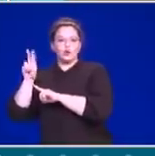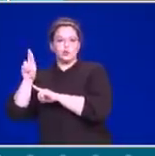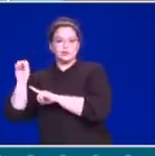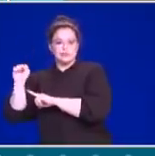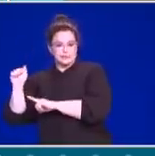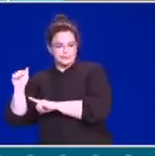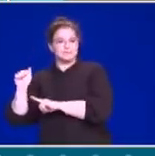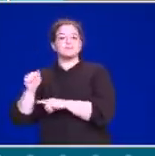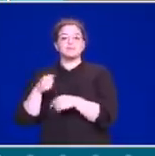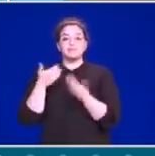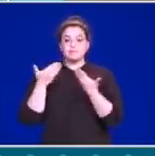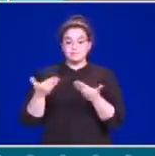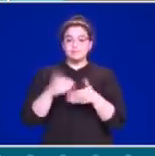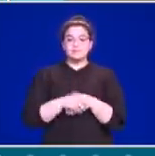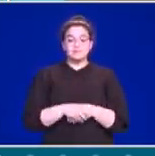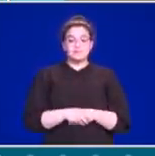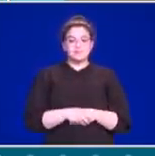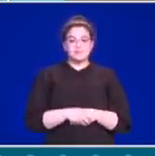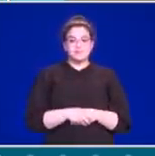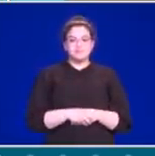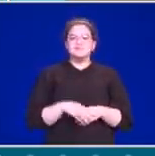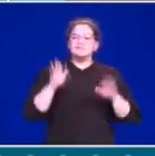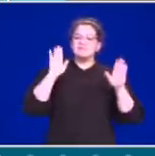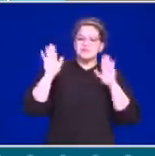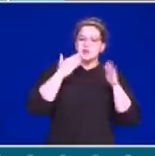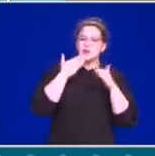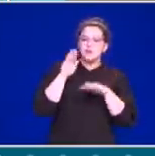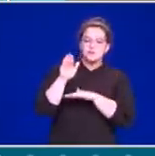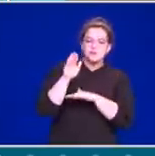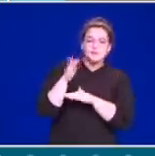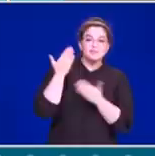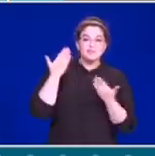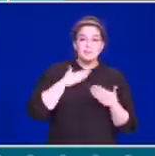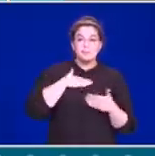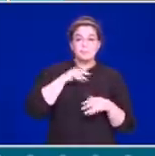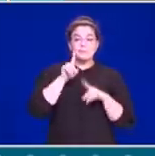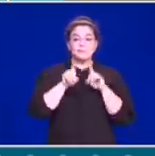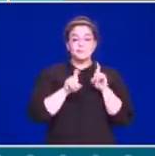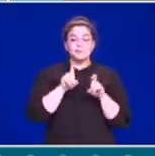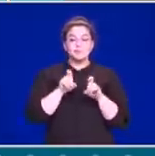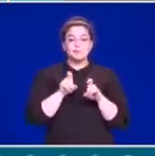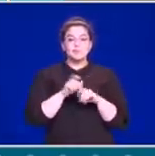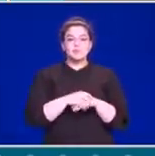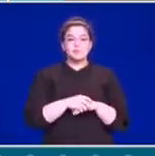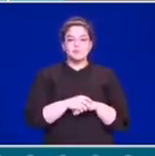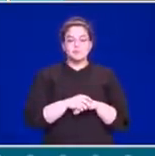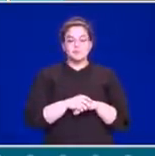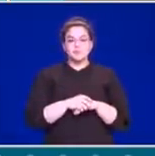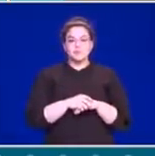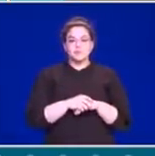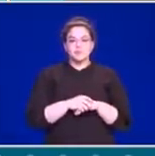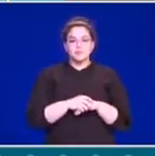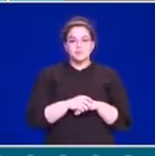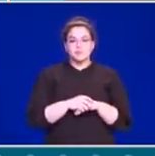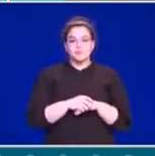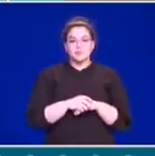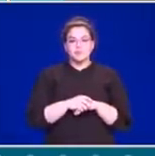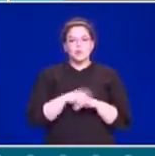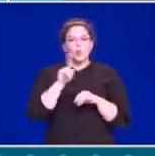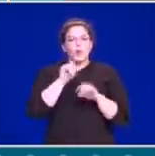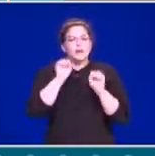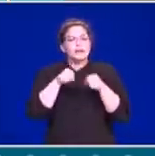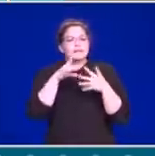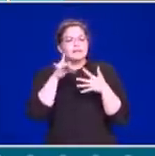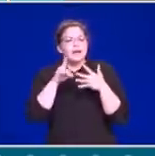open. Okay. Good evening, gentlemen. My question is where I can find the